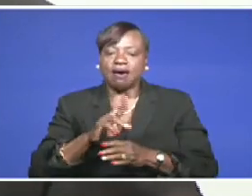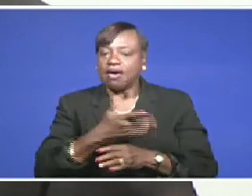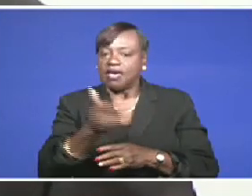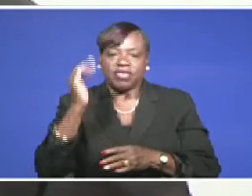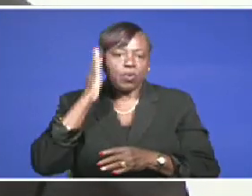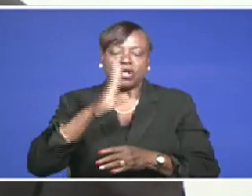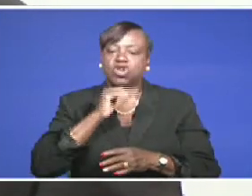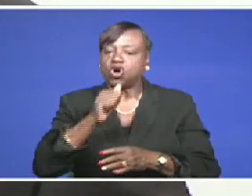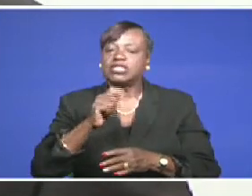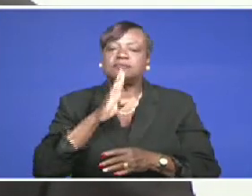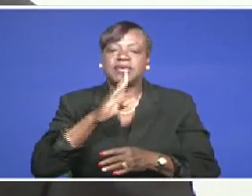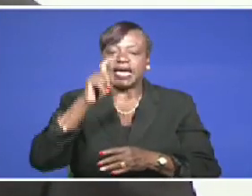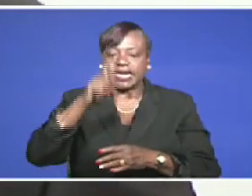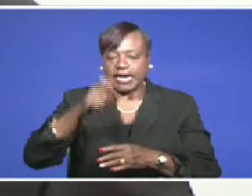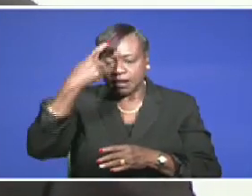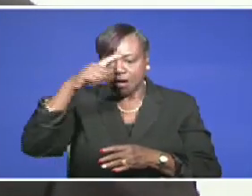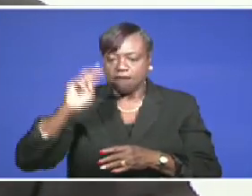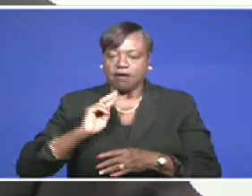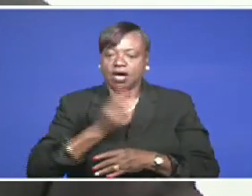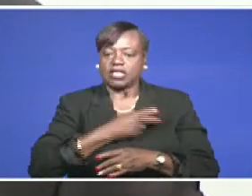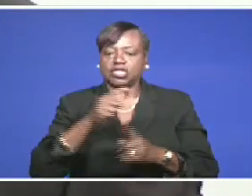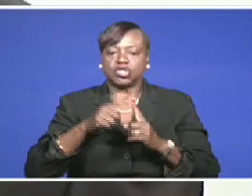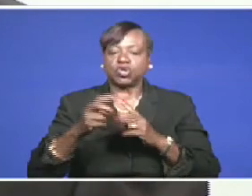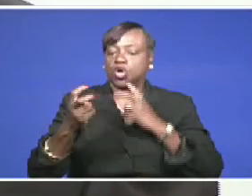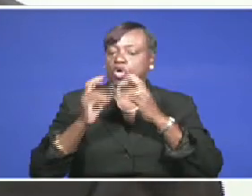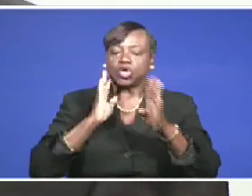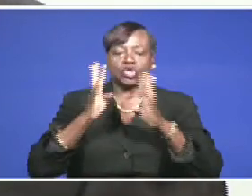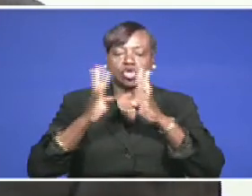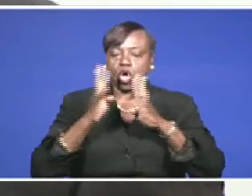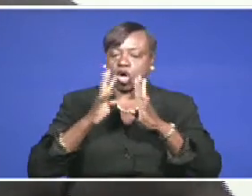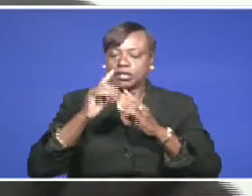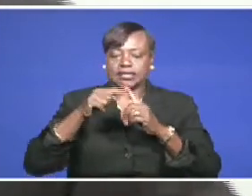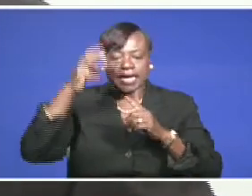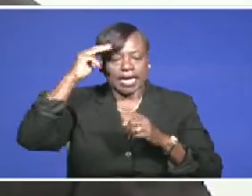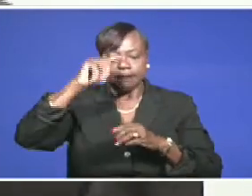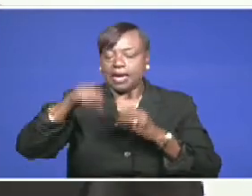for us to speak to him about anything.